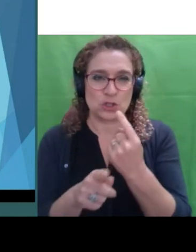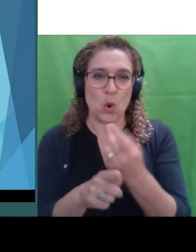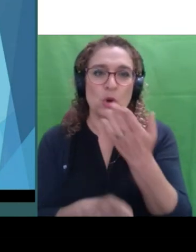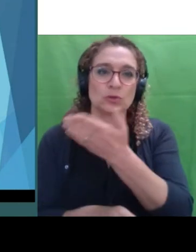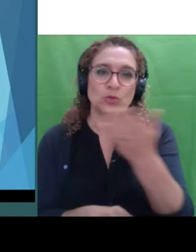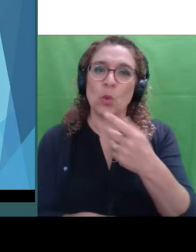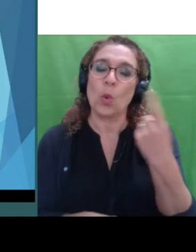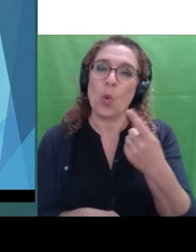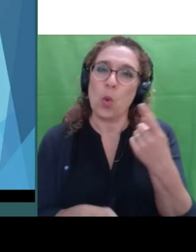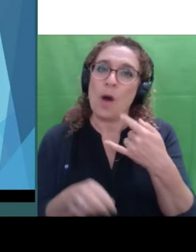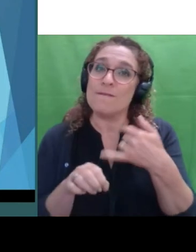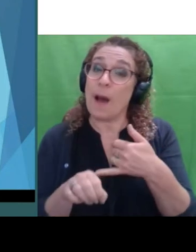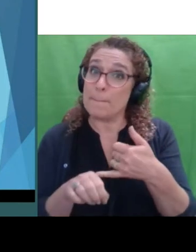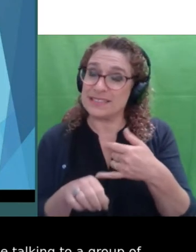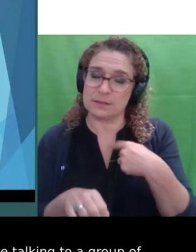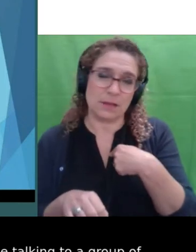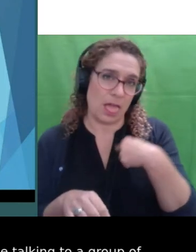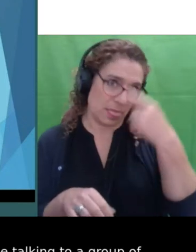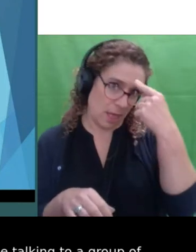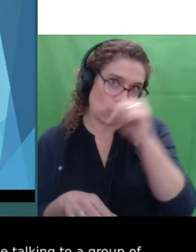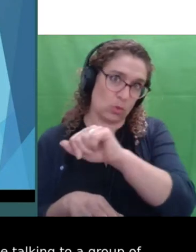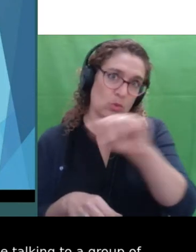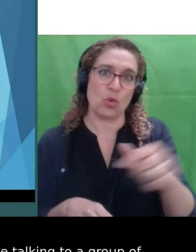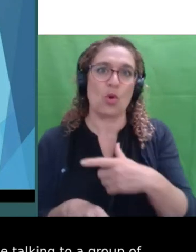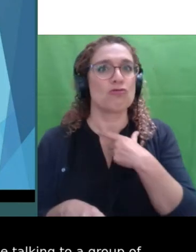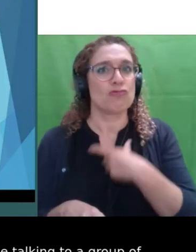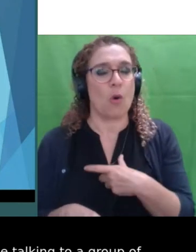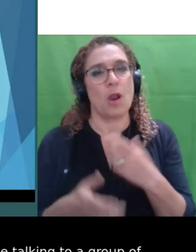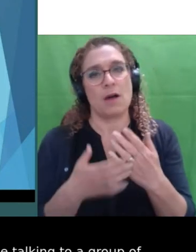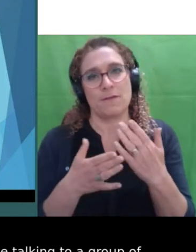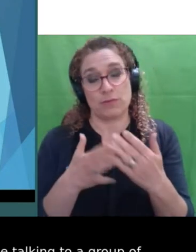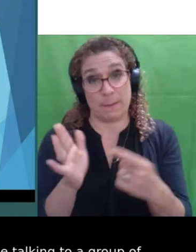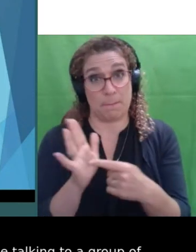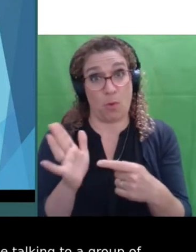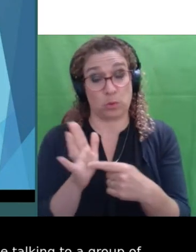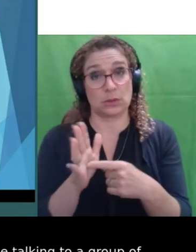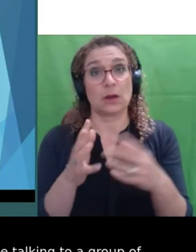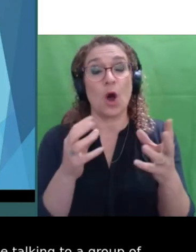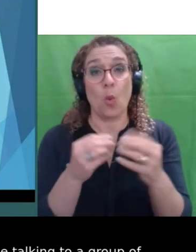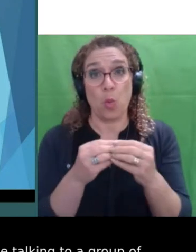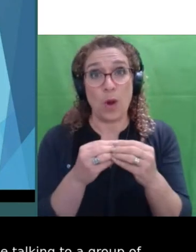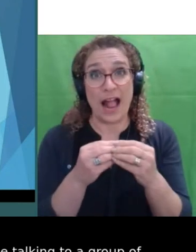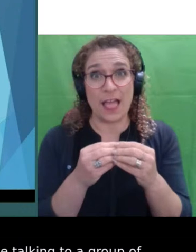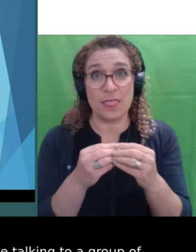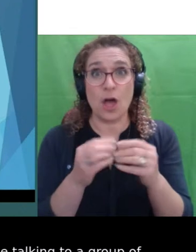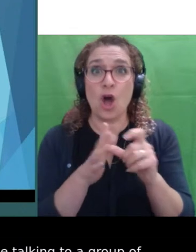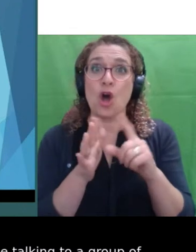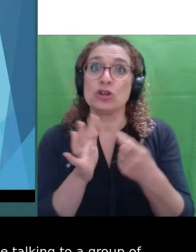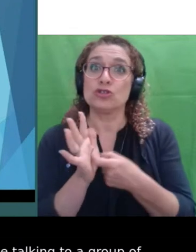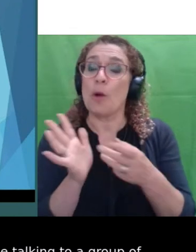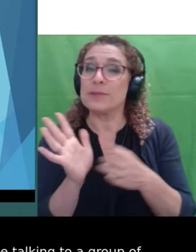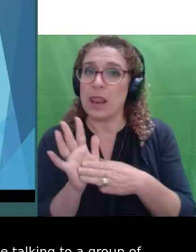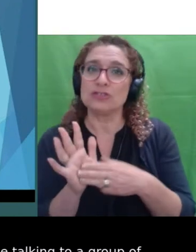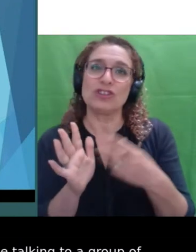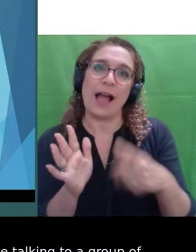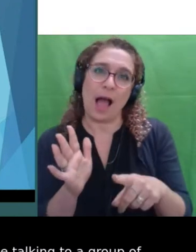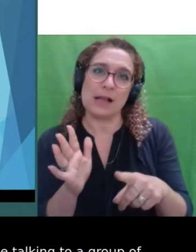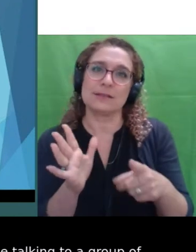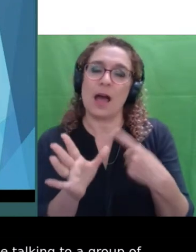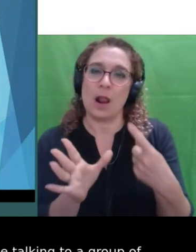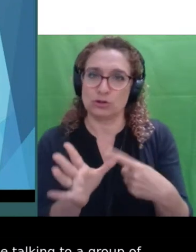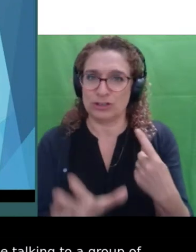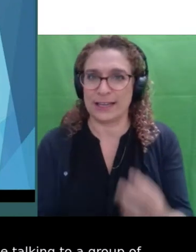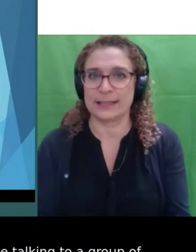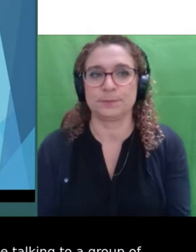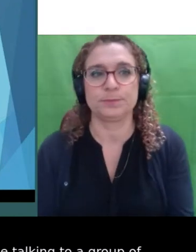feel play a very important role in dermatology stroke allergy so this presentation will be a